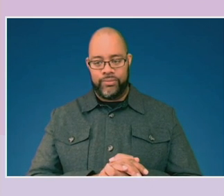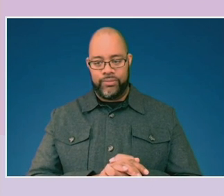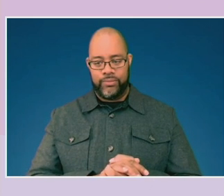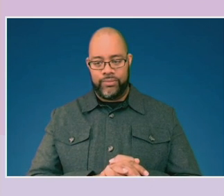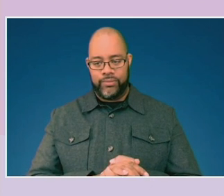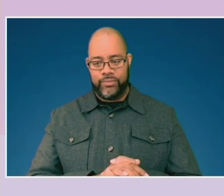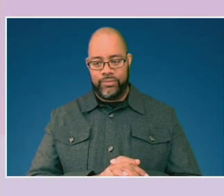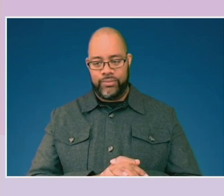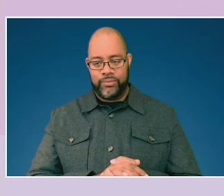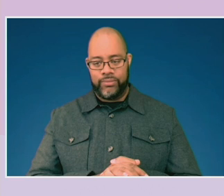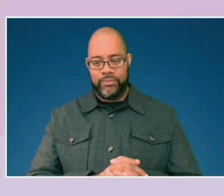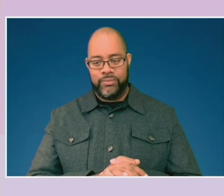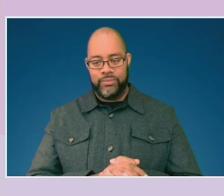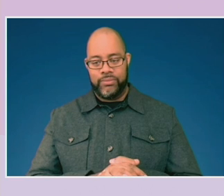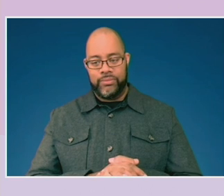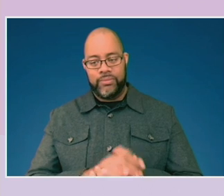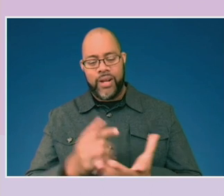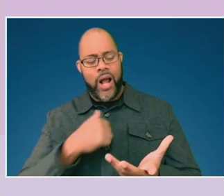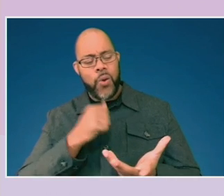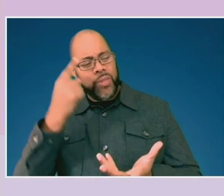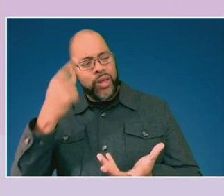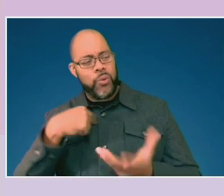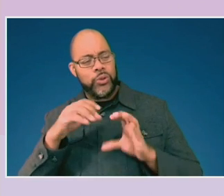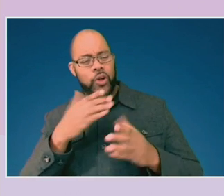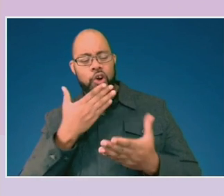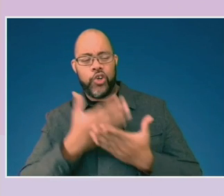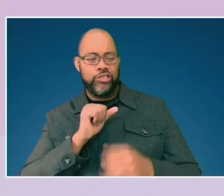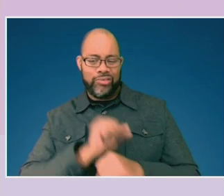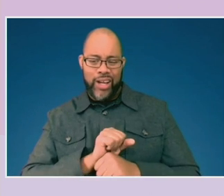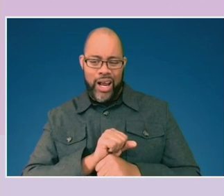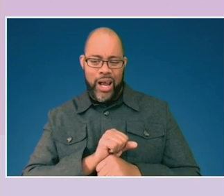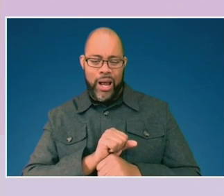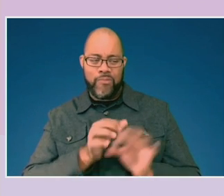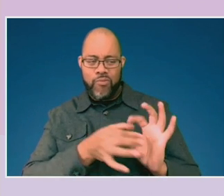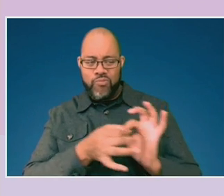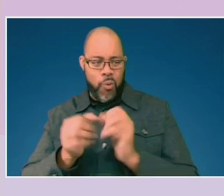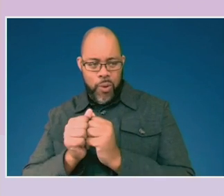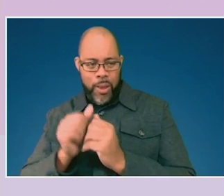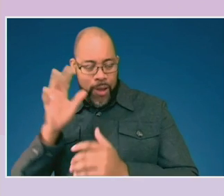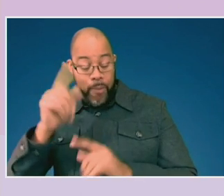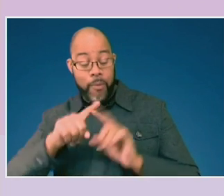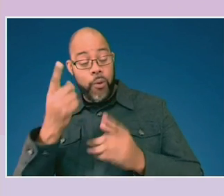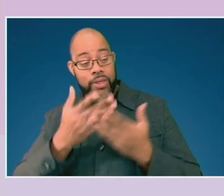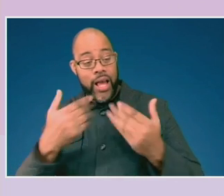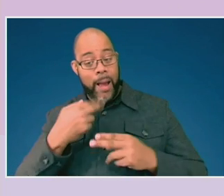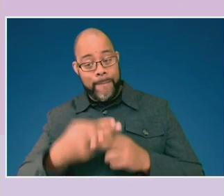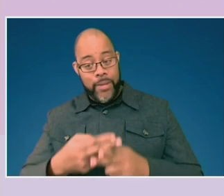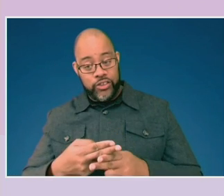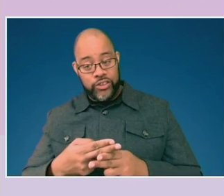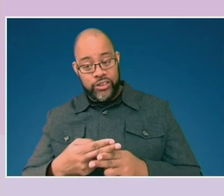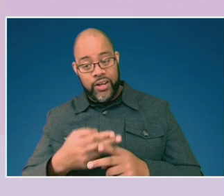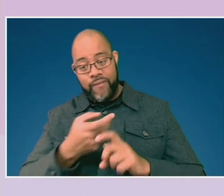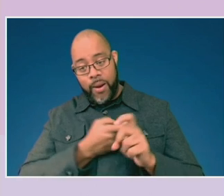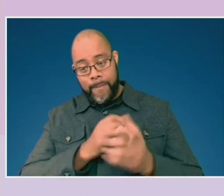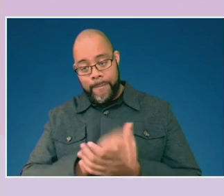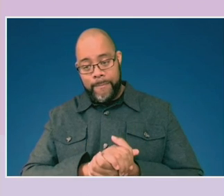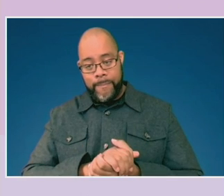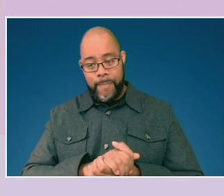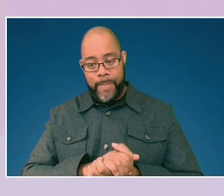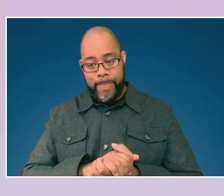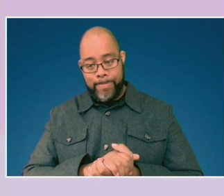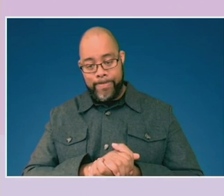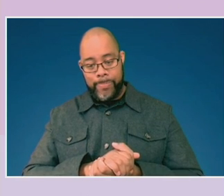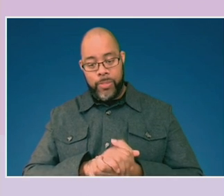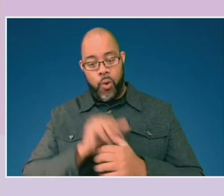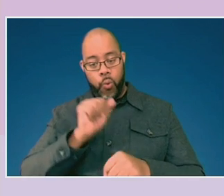I can go next. I don't think we're doing a great job bridging with parents, but one thing, as I mentioned, I'll mention this from a work I do, but also as